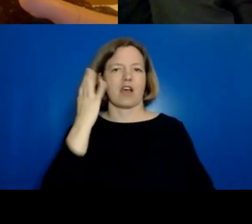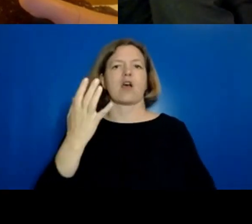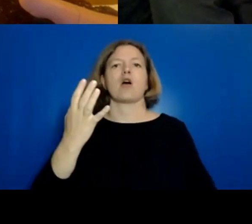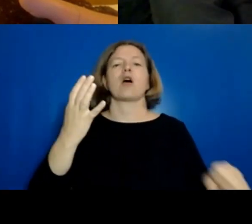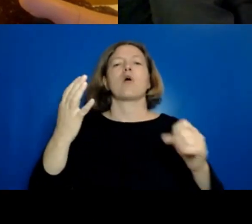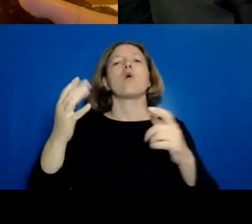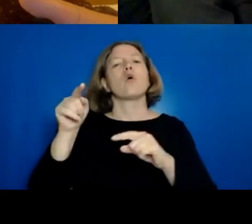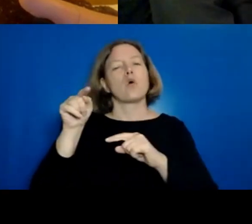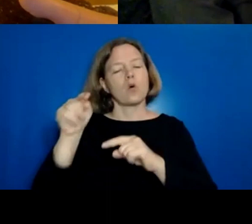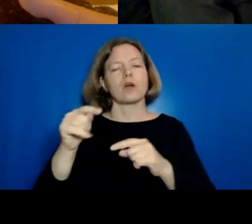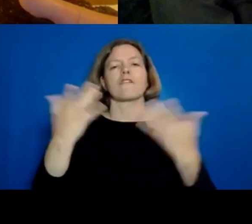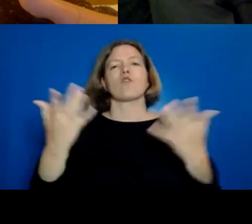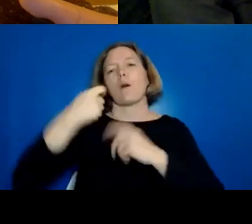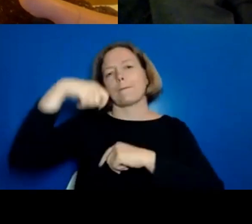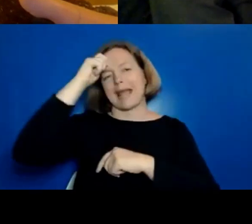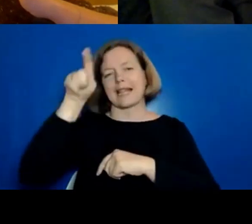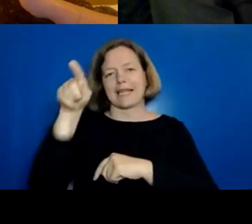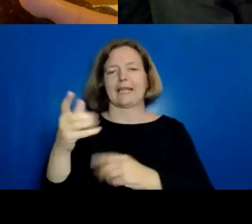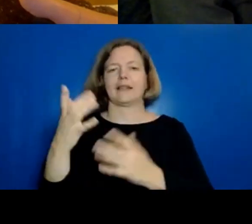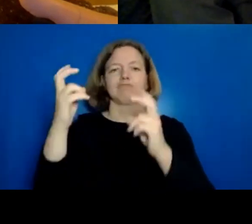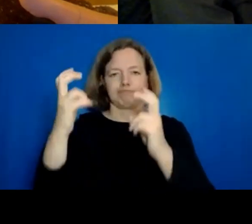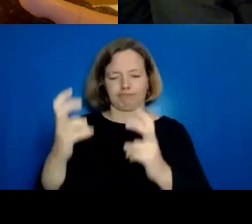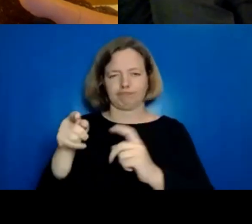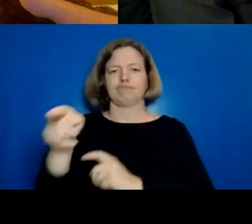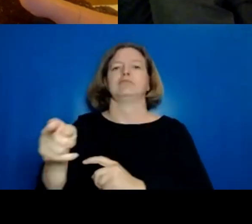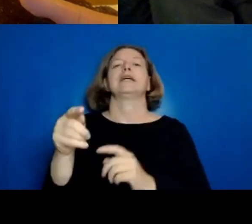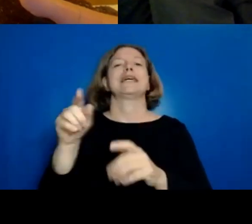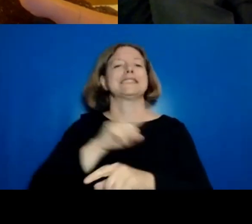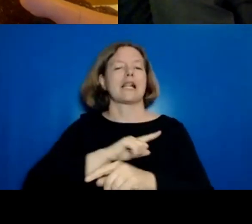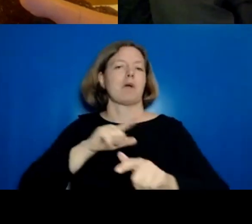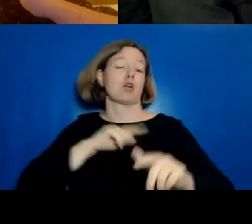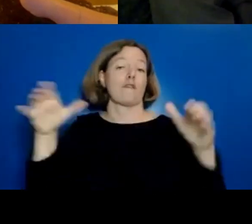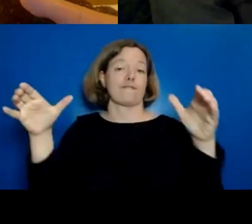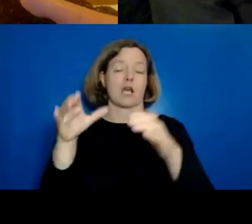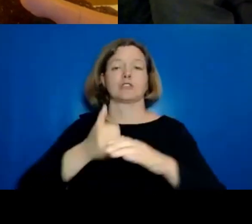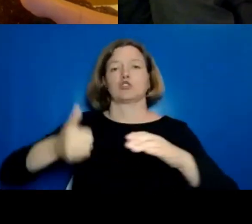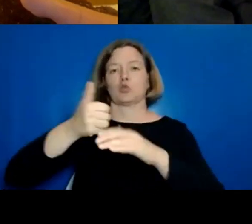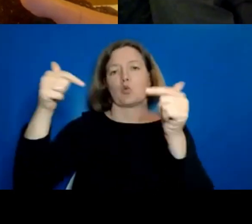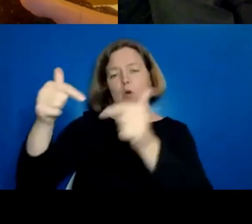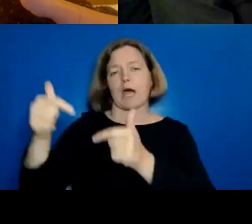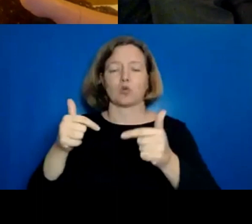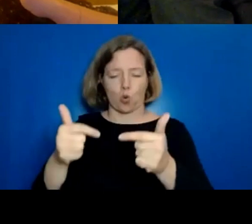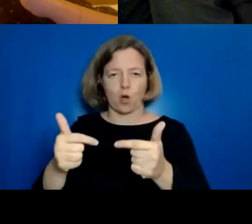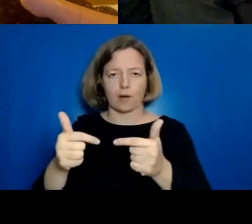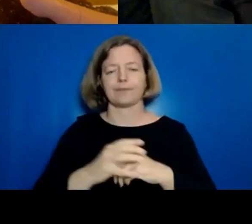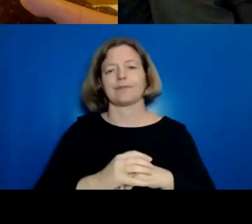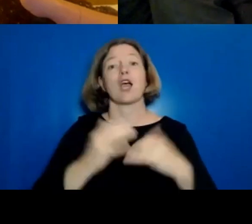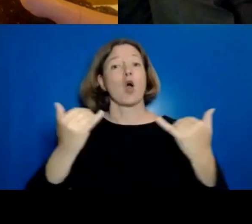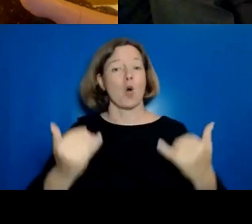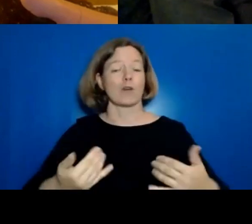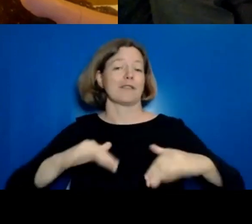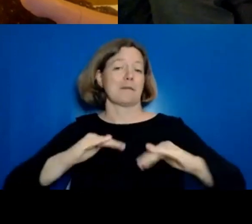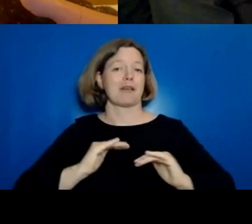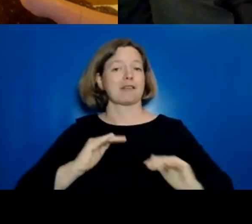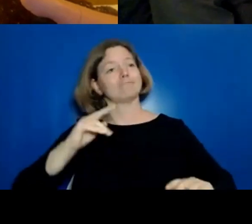in Berlin, Germany. And today I'm lying down on my bed